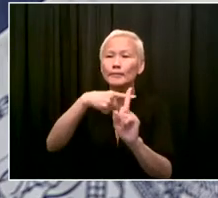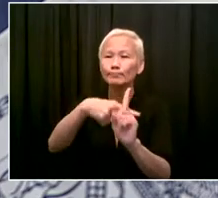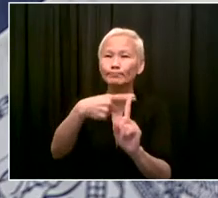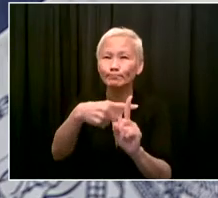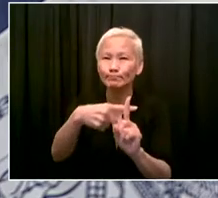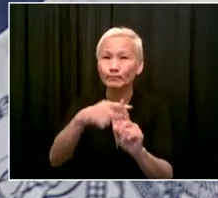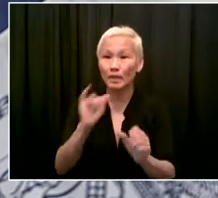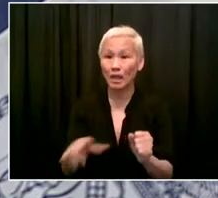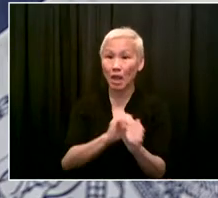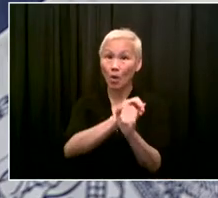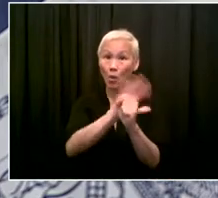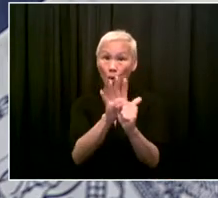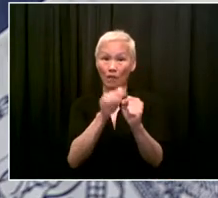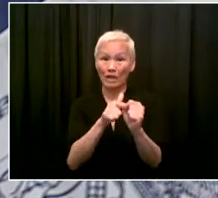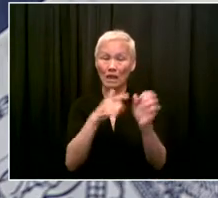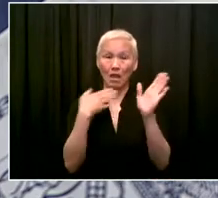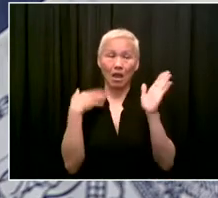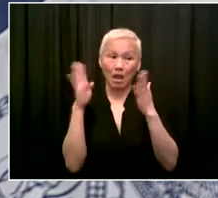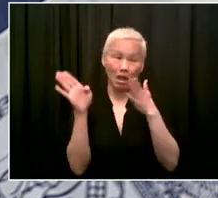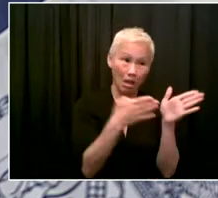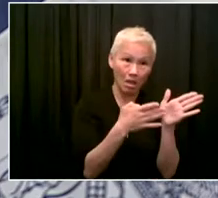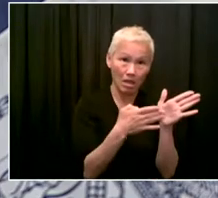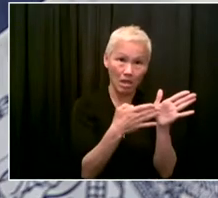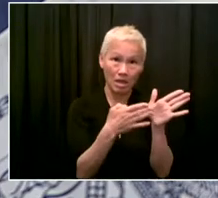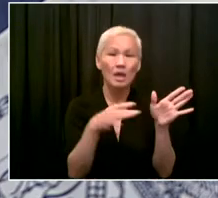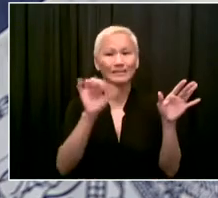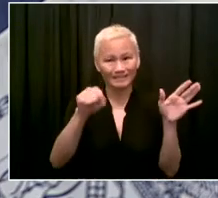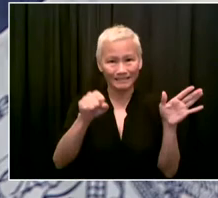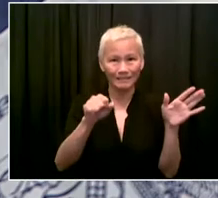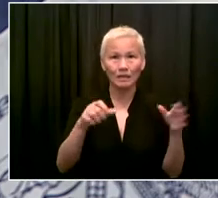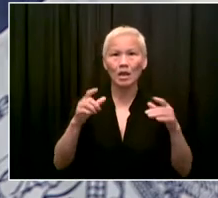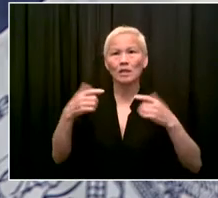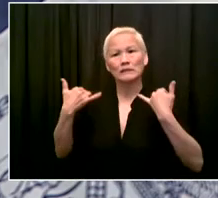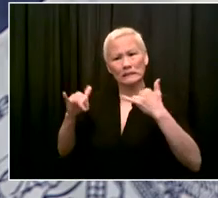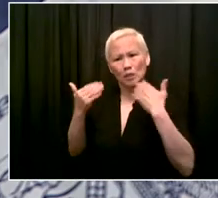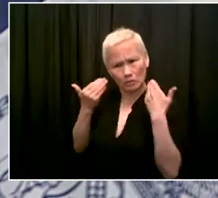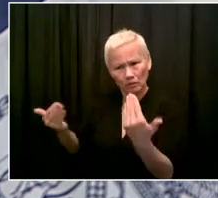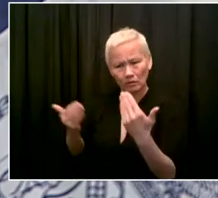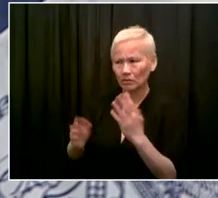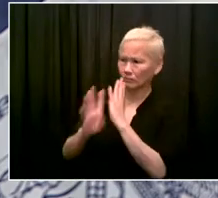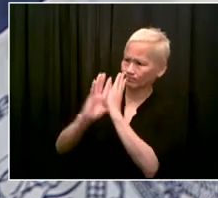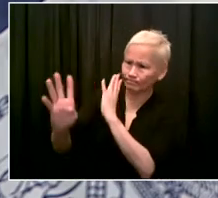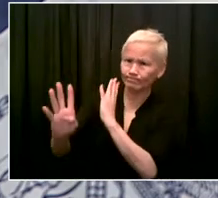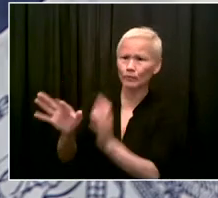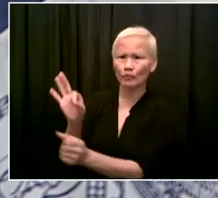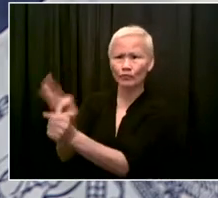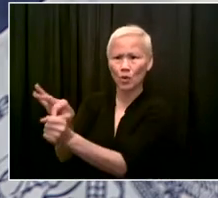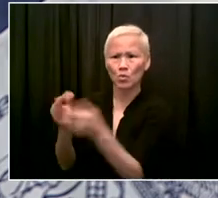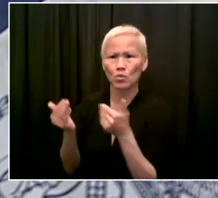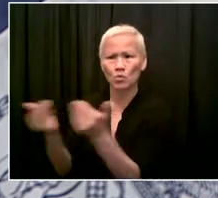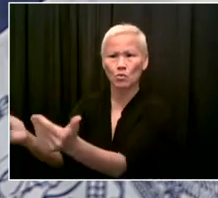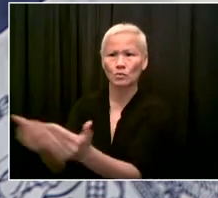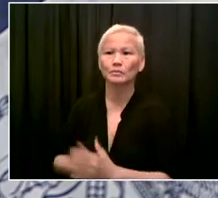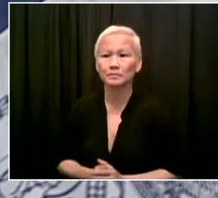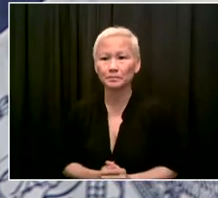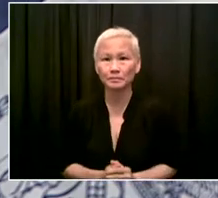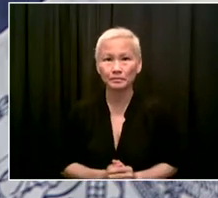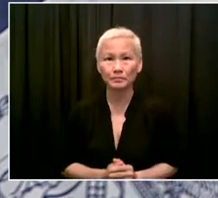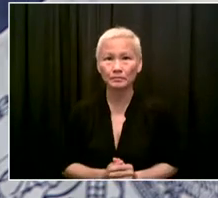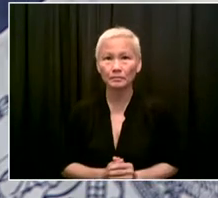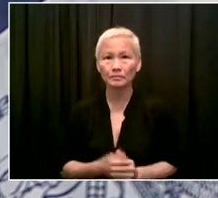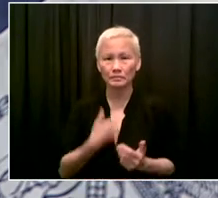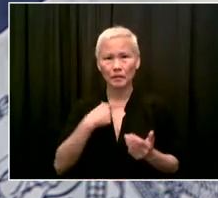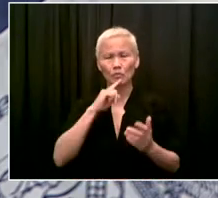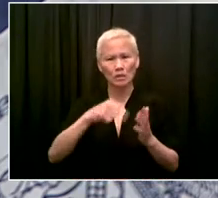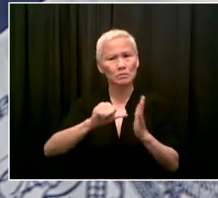preoccupied, that says to me it's still pretty amazing we saw the turnout we did. The future is